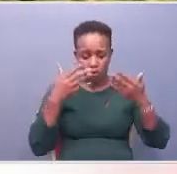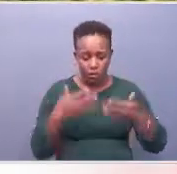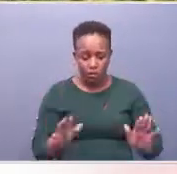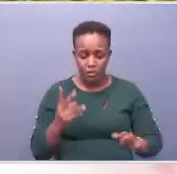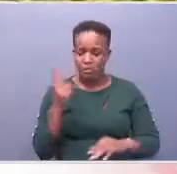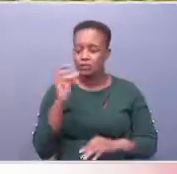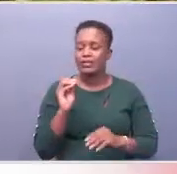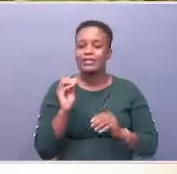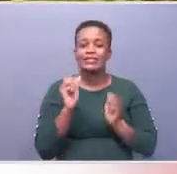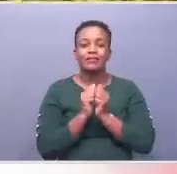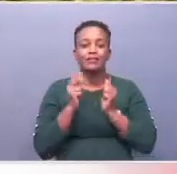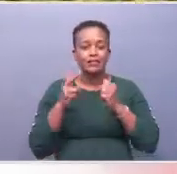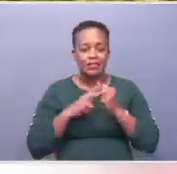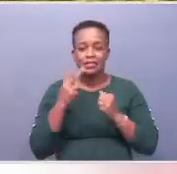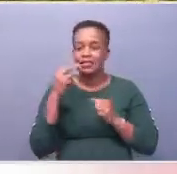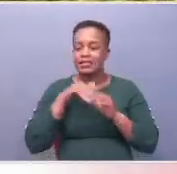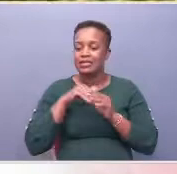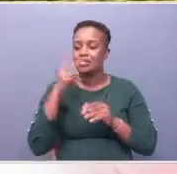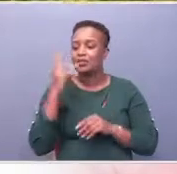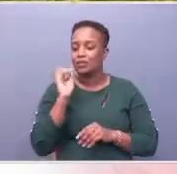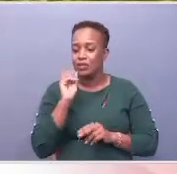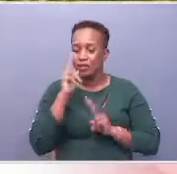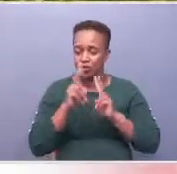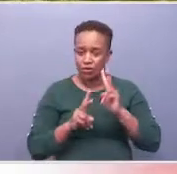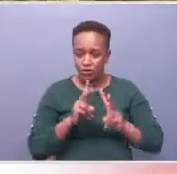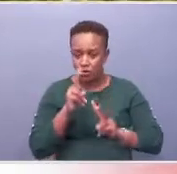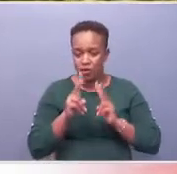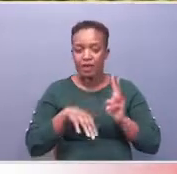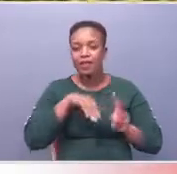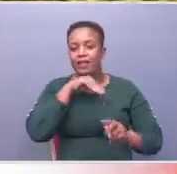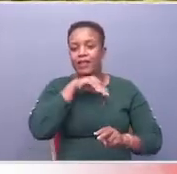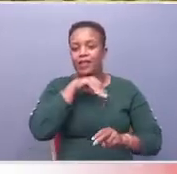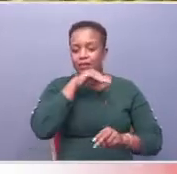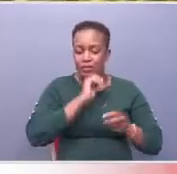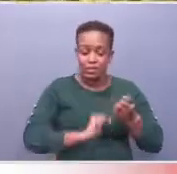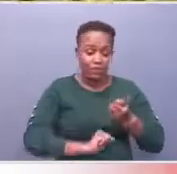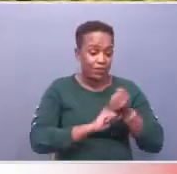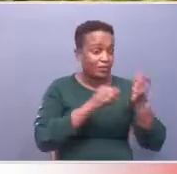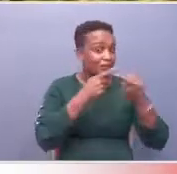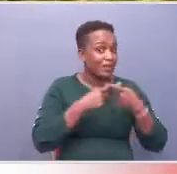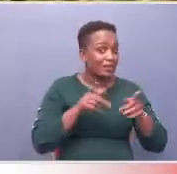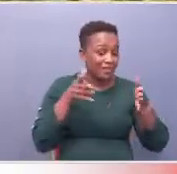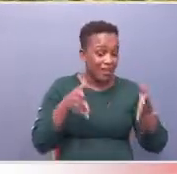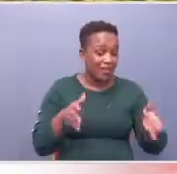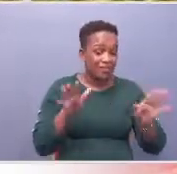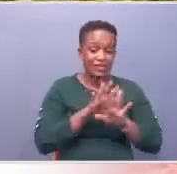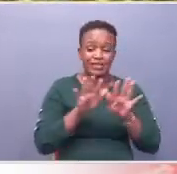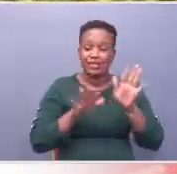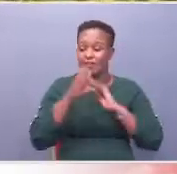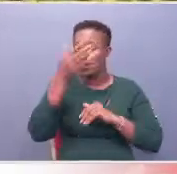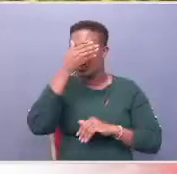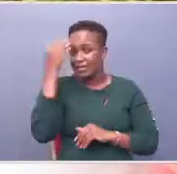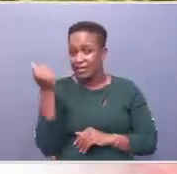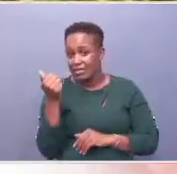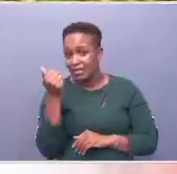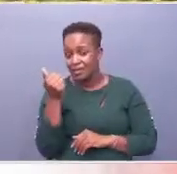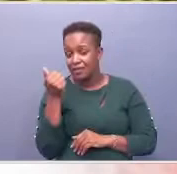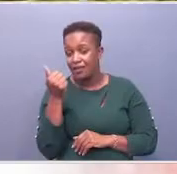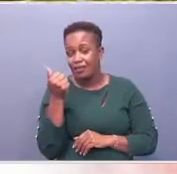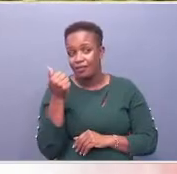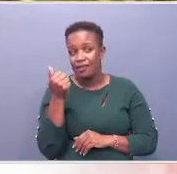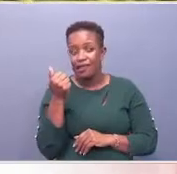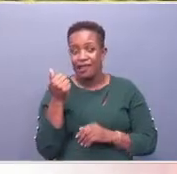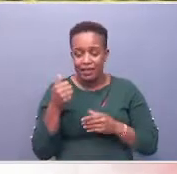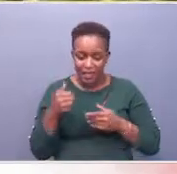in 2022, Raila Odinga was going to support our candidature. But that is now water under the bridge. I can sleep soundly because I